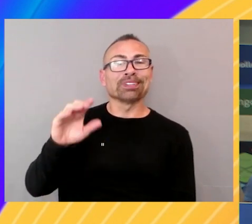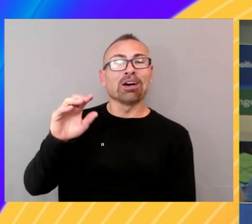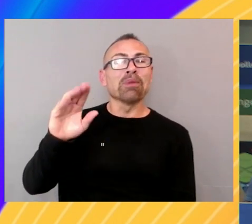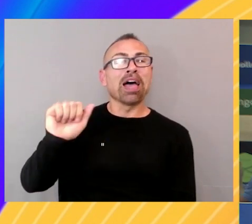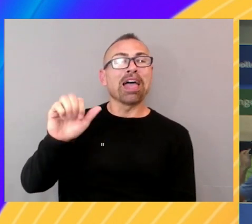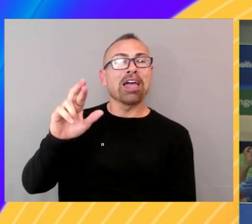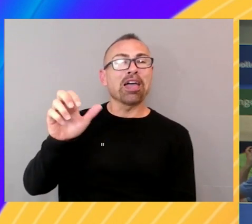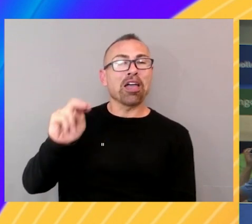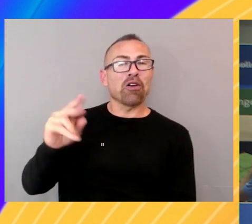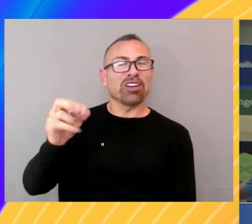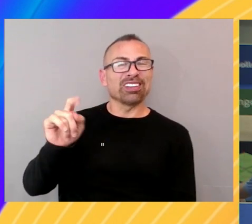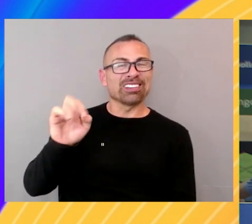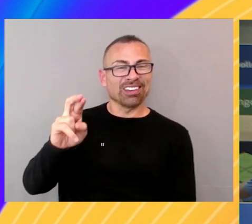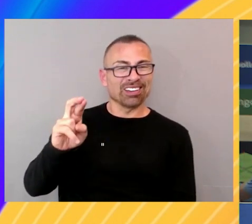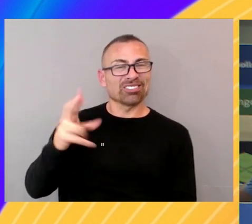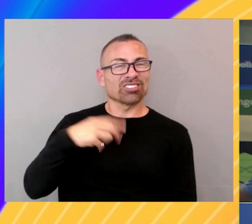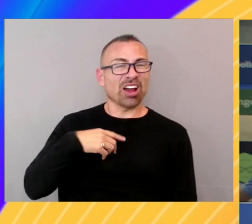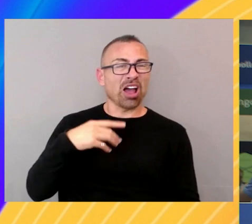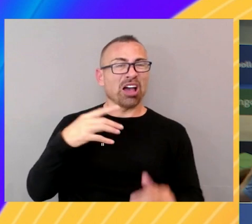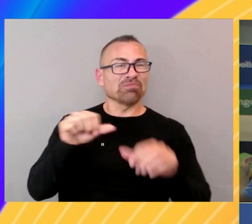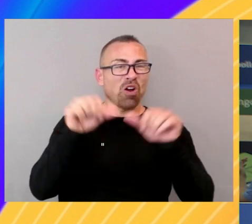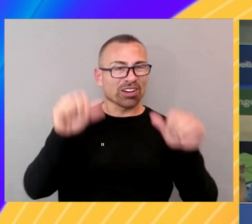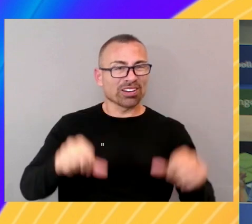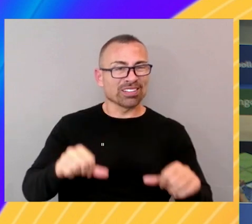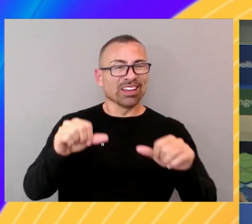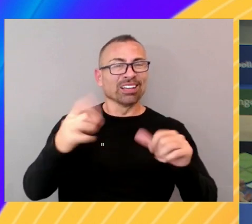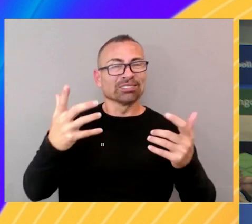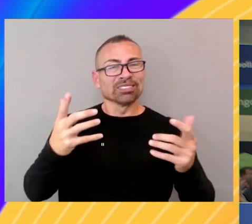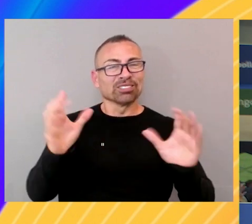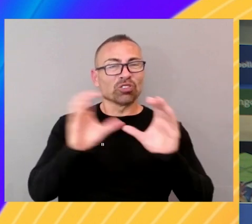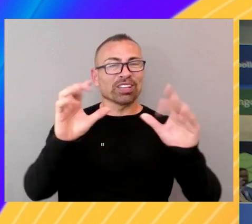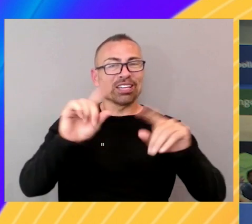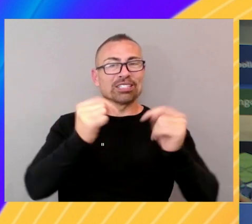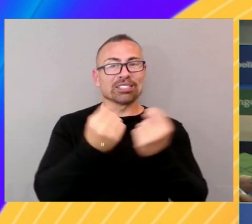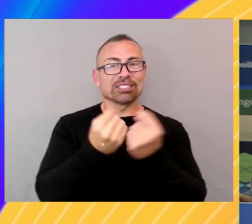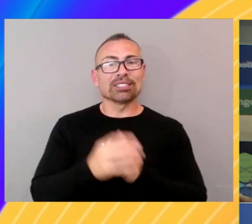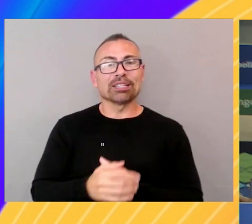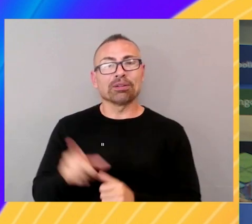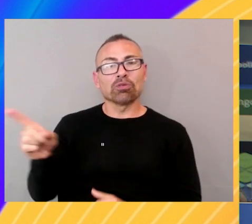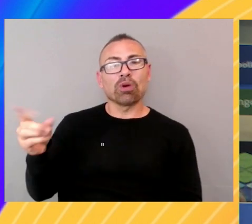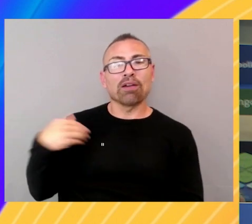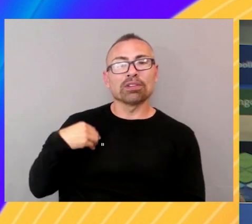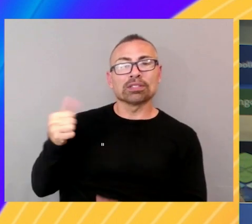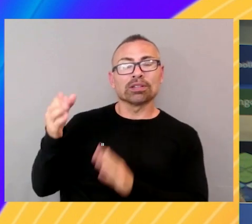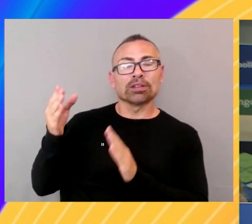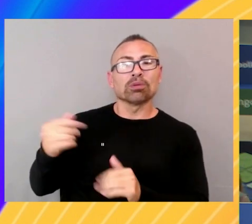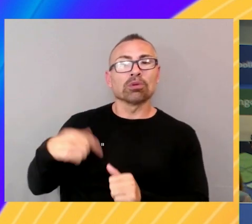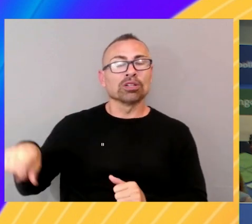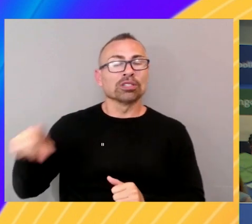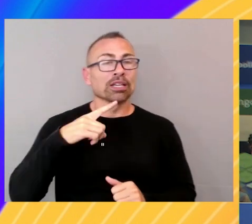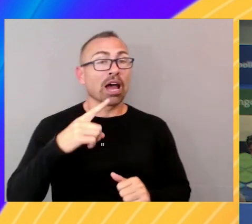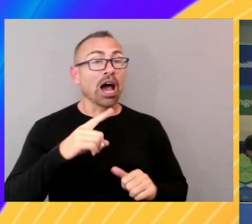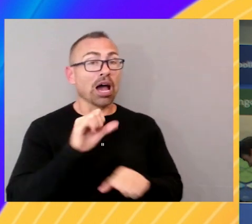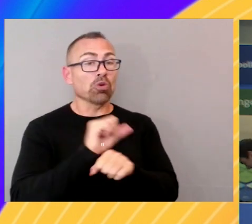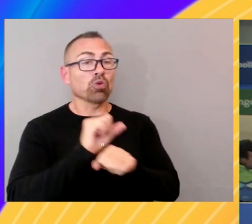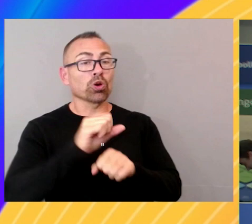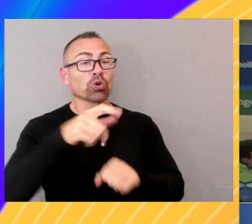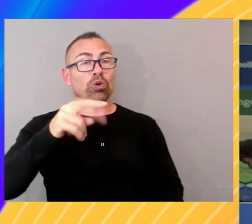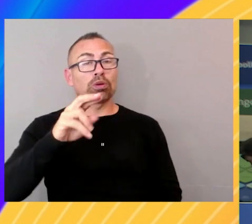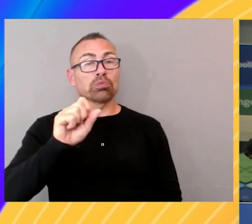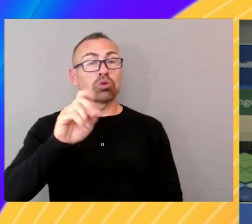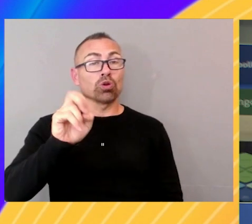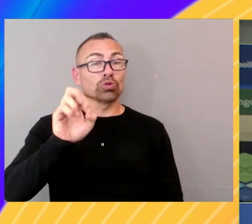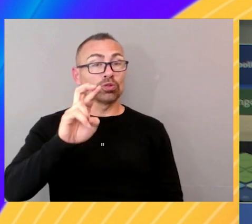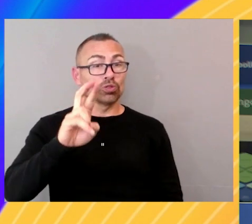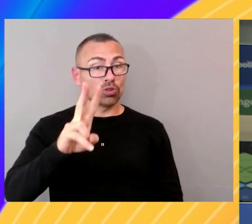ahead and tell your friends who you are and what you do for AWS. Sure, I'm a security consultant with AWS ProServe, so helping our customers secure their environments.